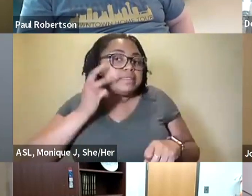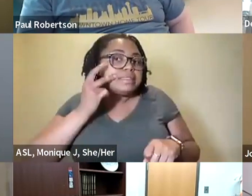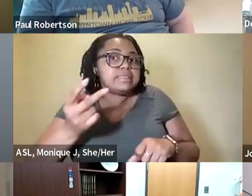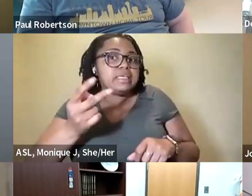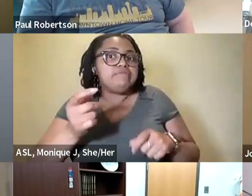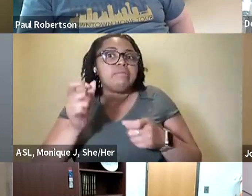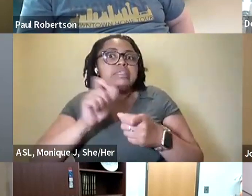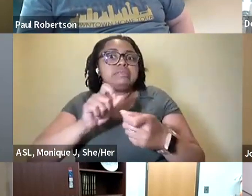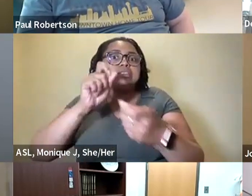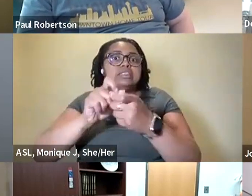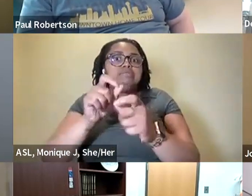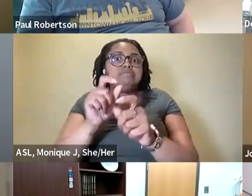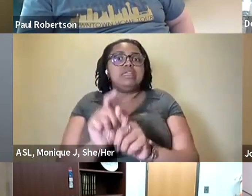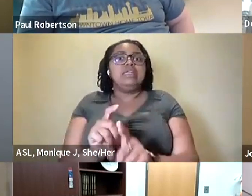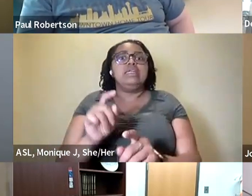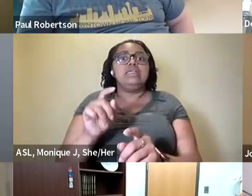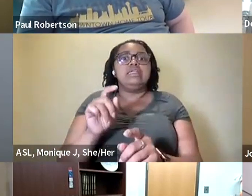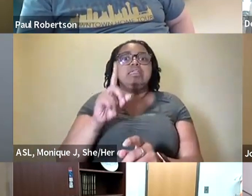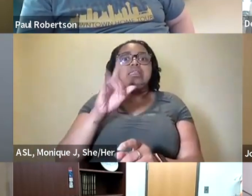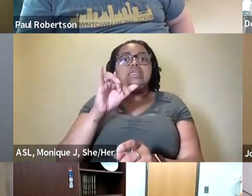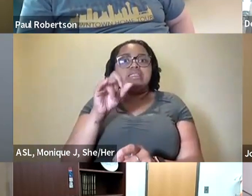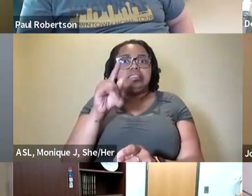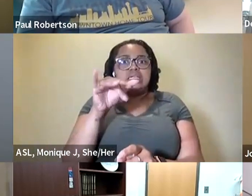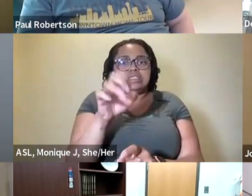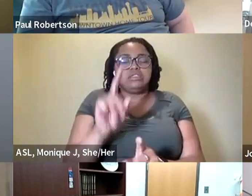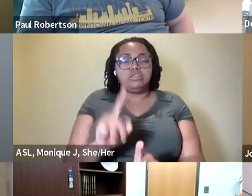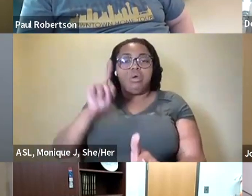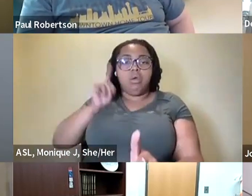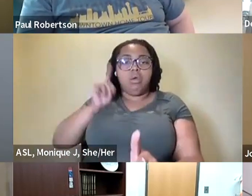or whatever, but rather